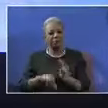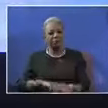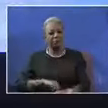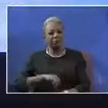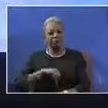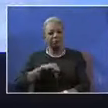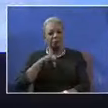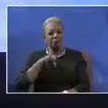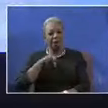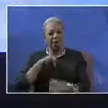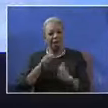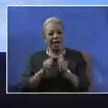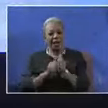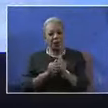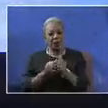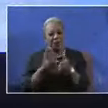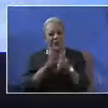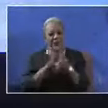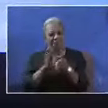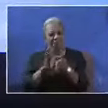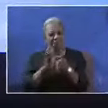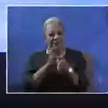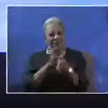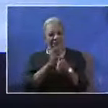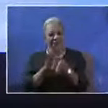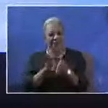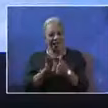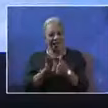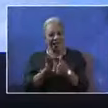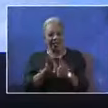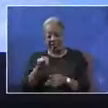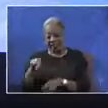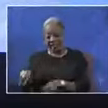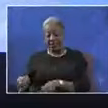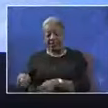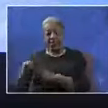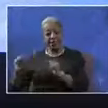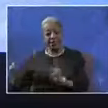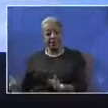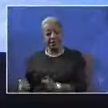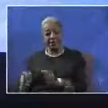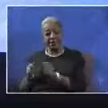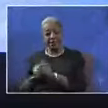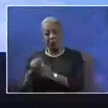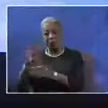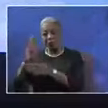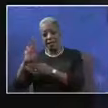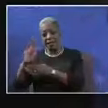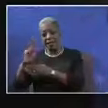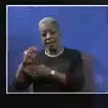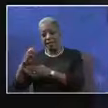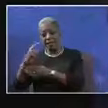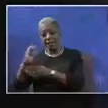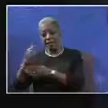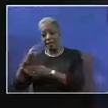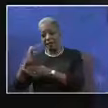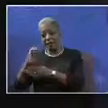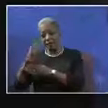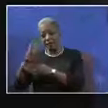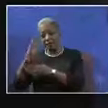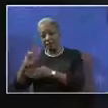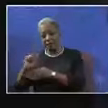census? See, David's sin with Bathsheba, when he took Bathsheba, was a sin of